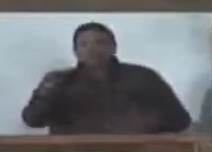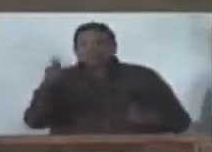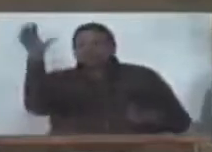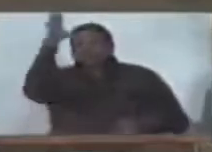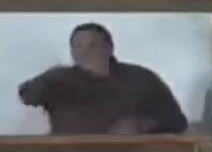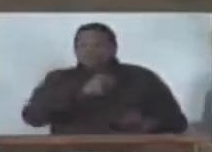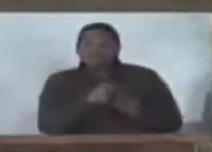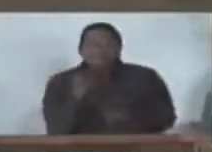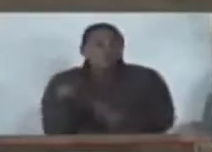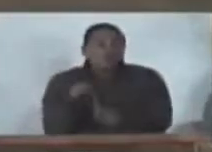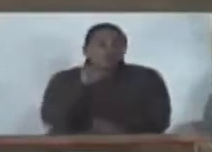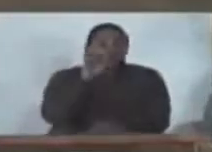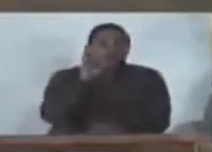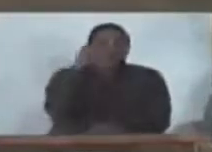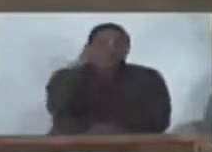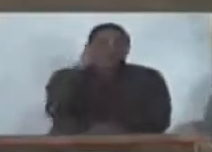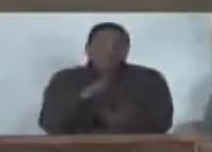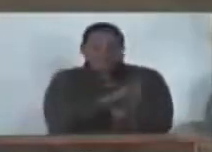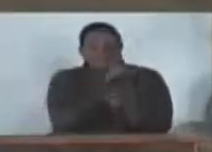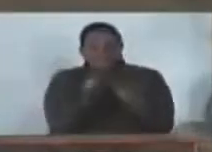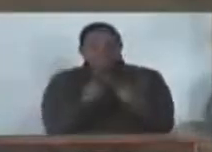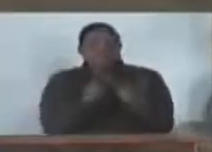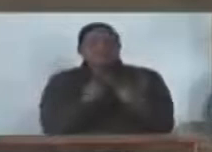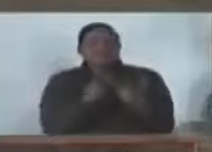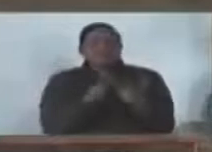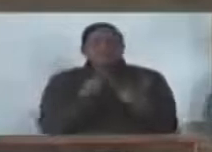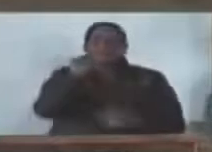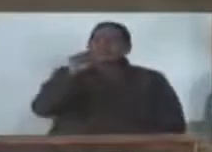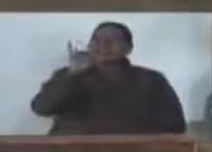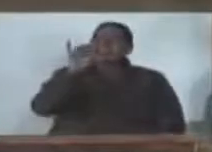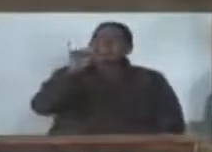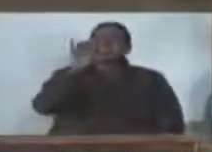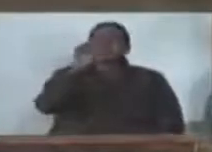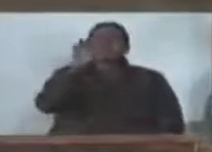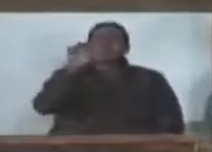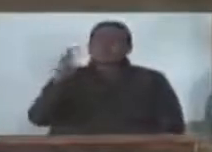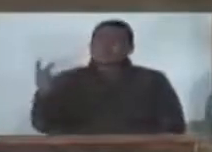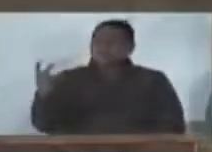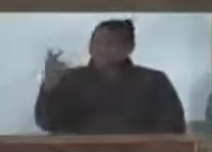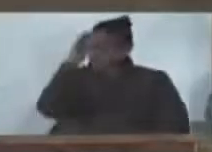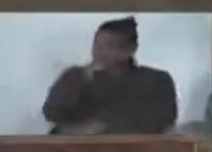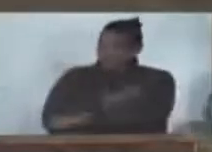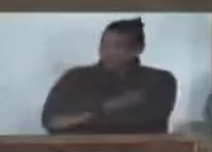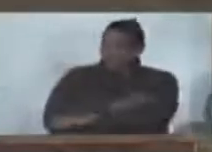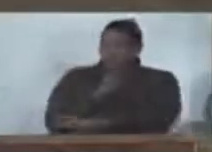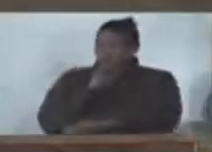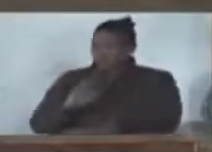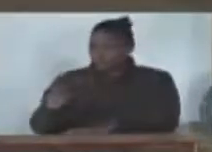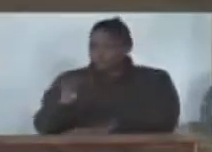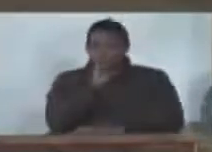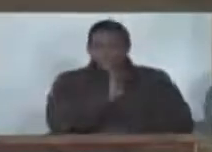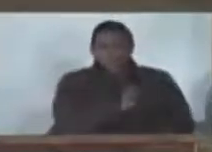16. Three, Alicia Francis and her two sons, aged 6 and 12,